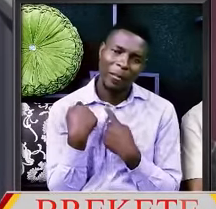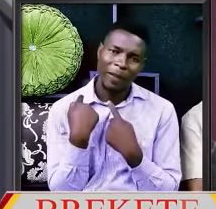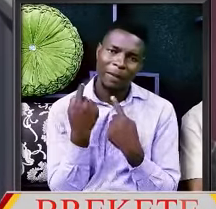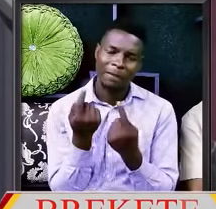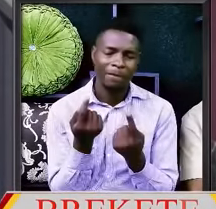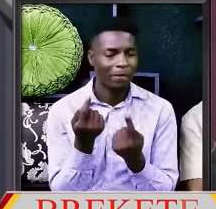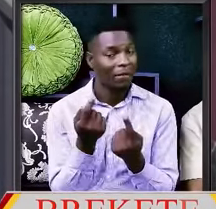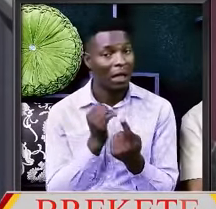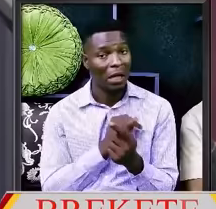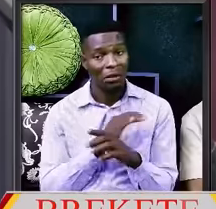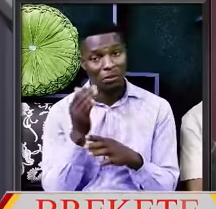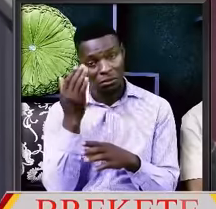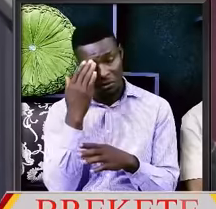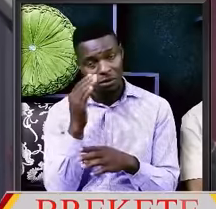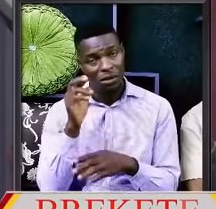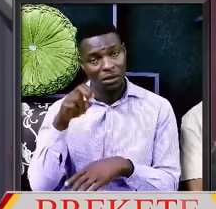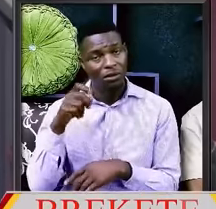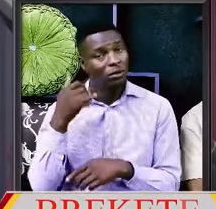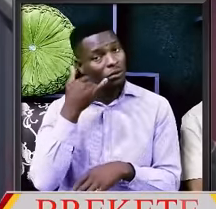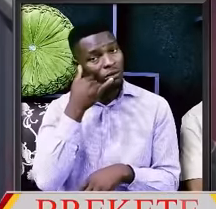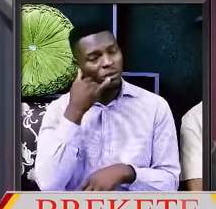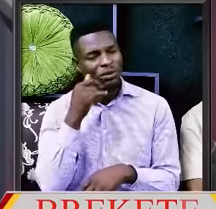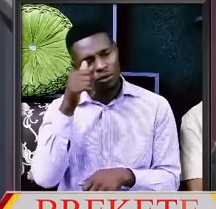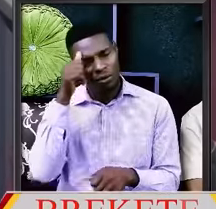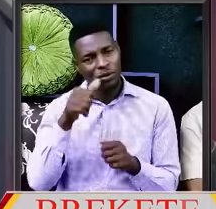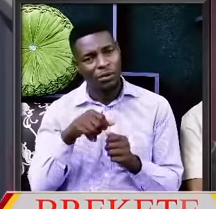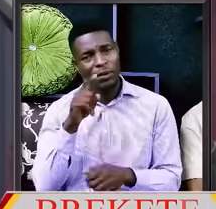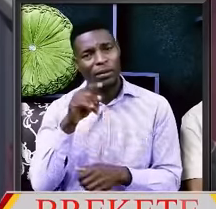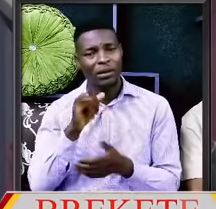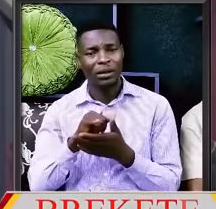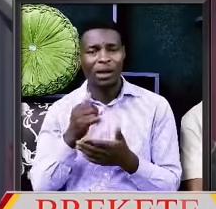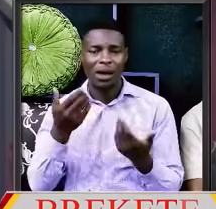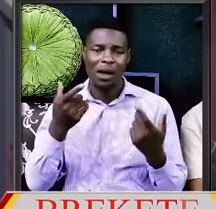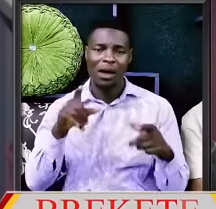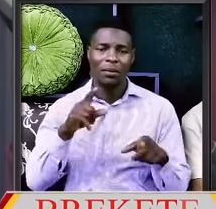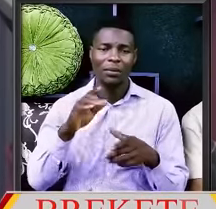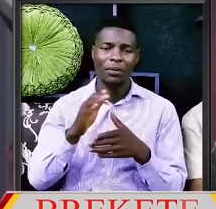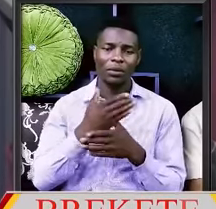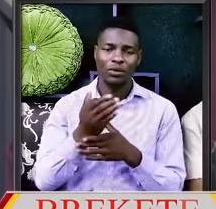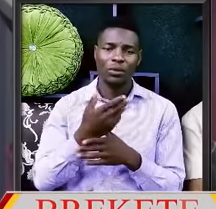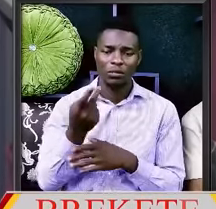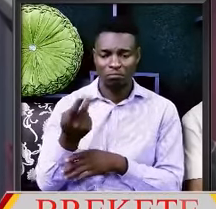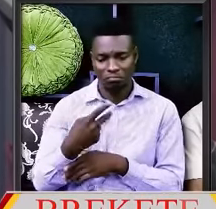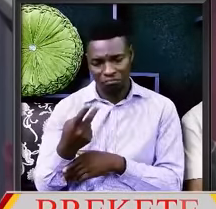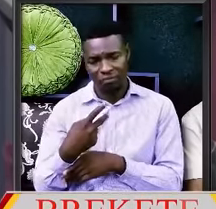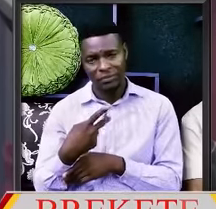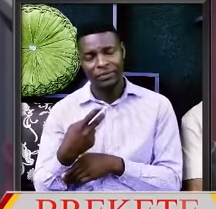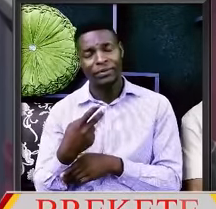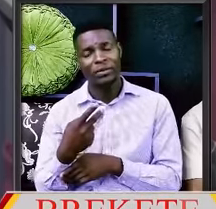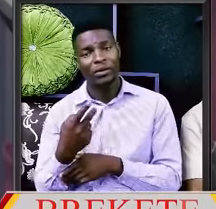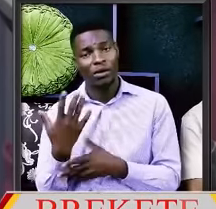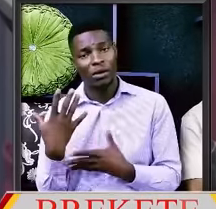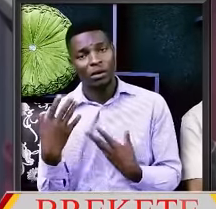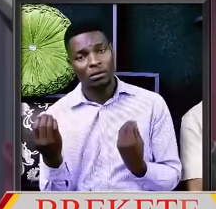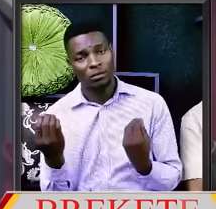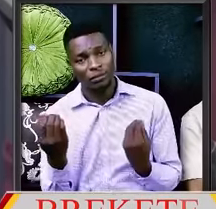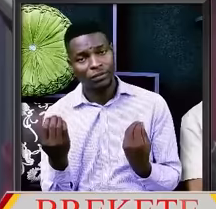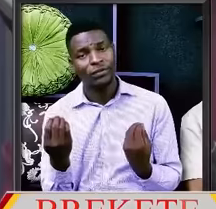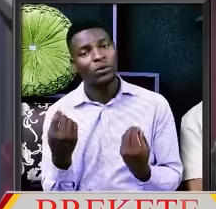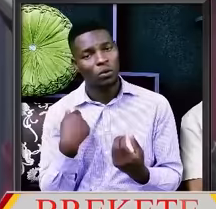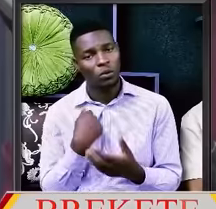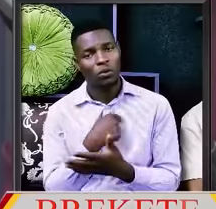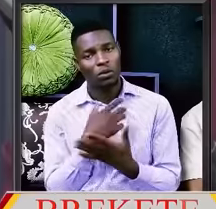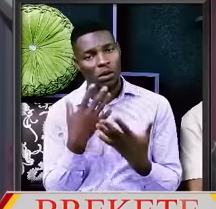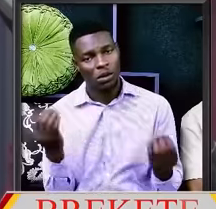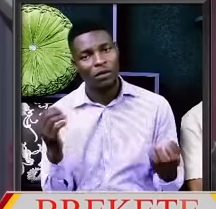So I need to. But you know, you remember the one where it happened between me and them? Yes, sir. We don't rectify them. Yes, sir.